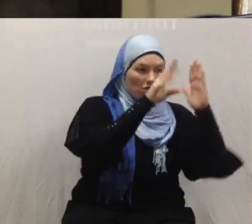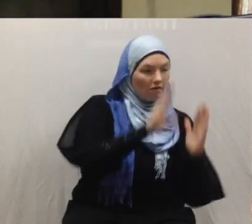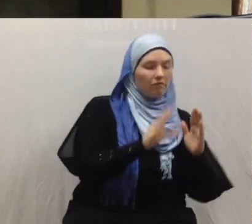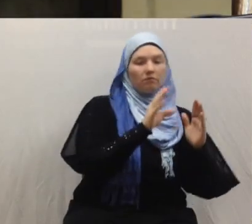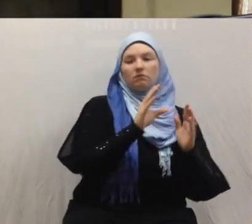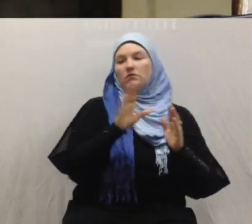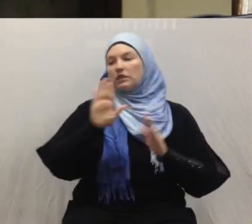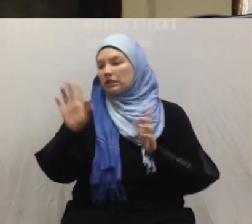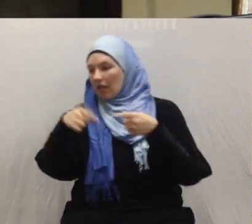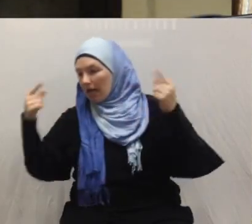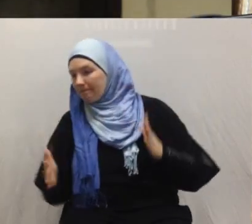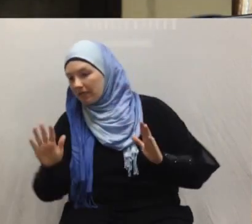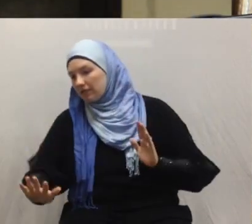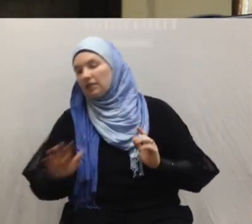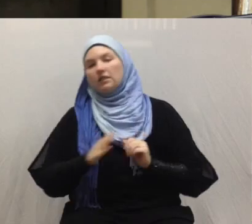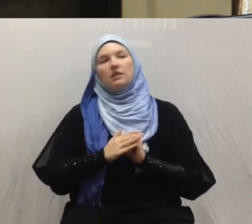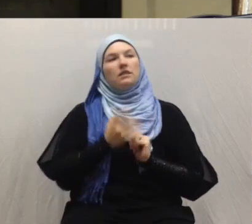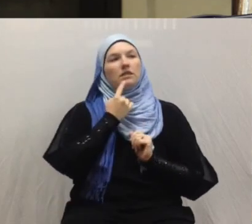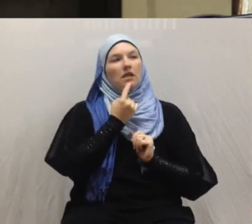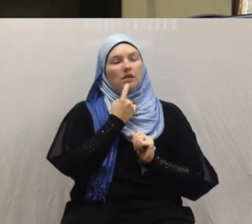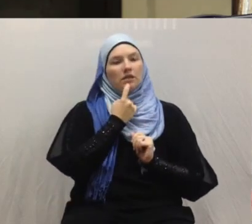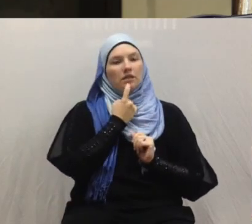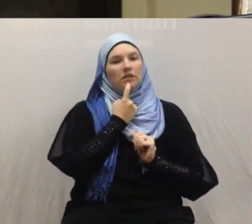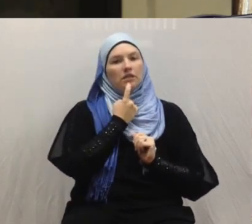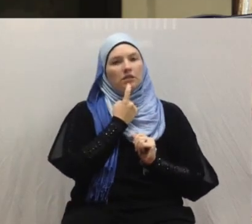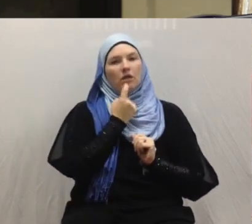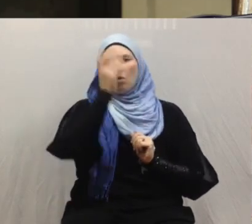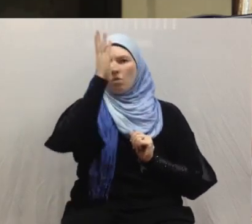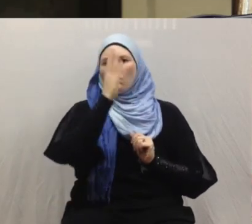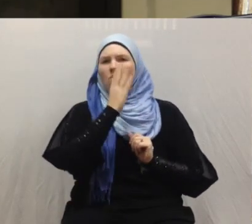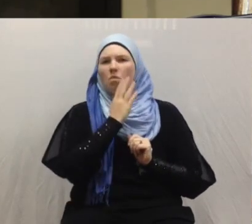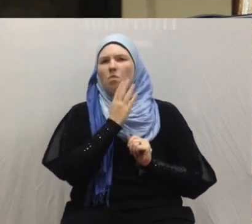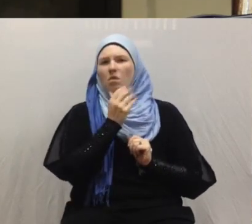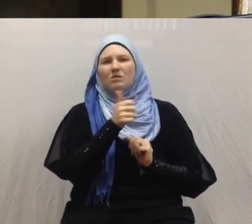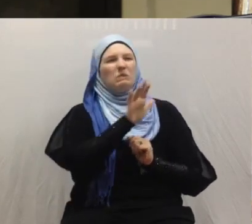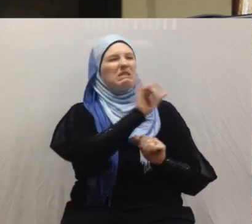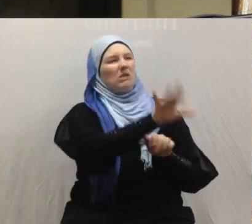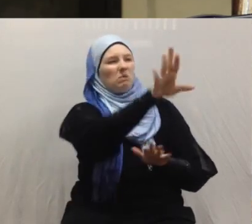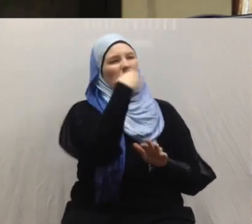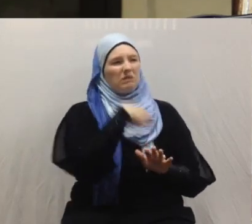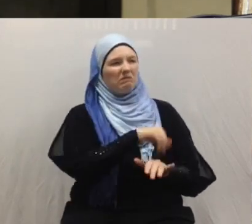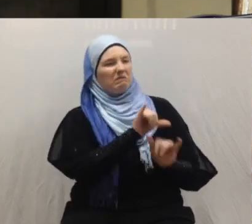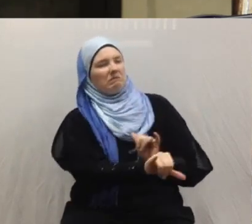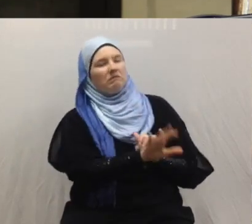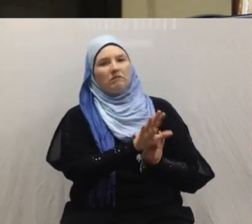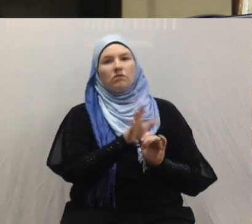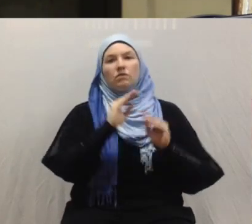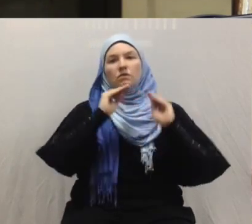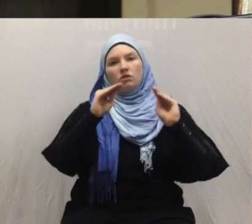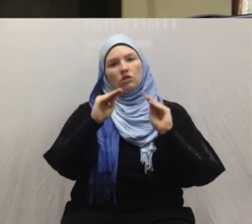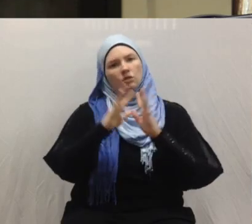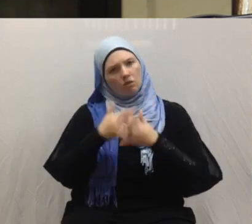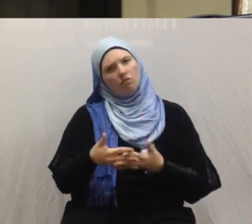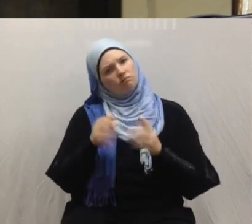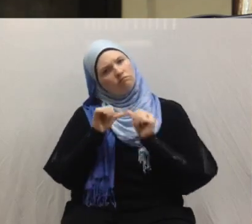even his enemies, said, why don't you stick to your religion? You teach the Quran, keep